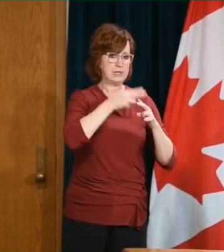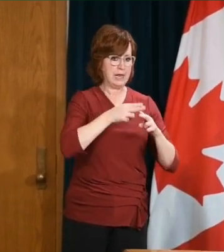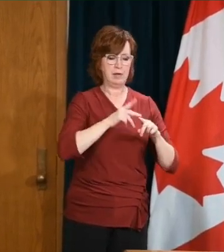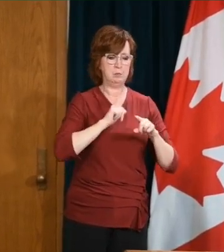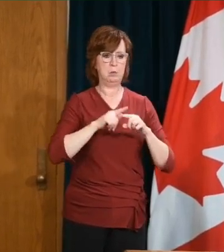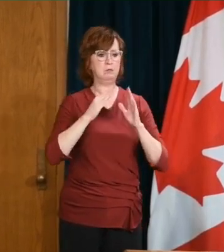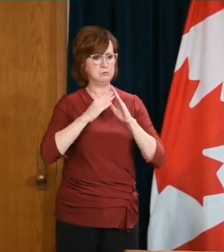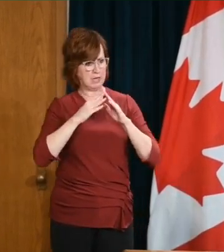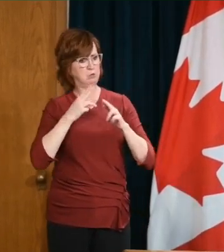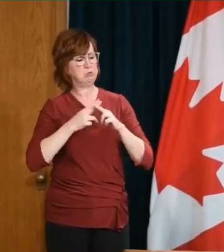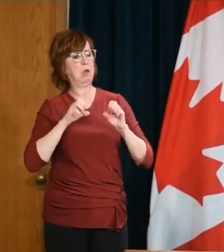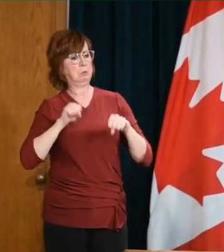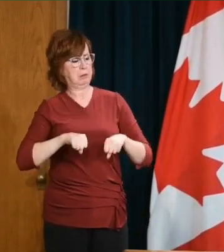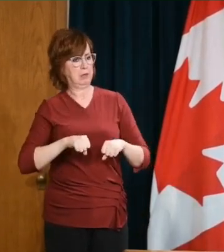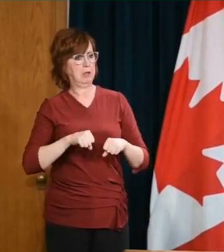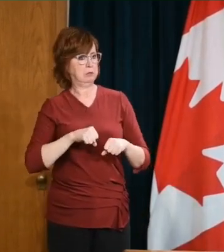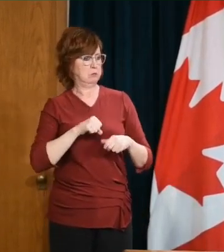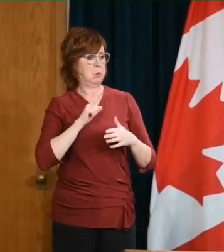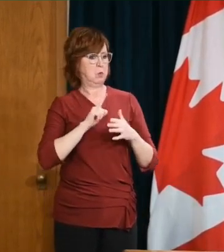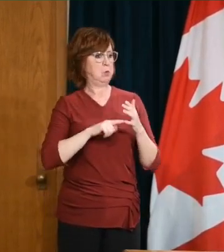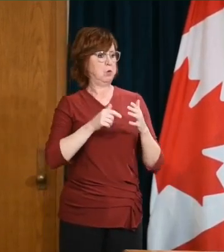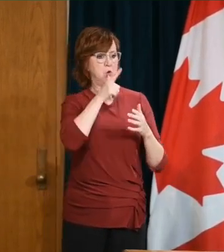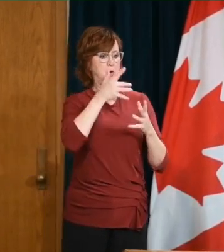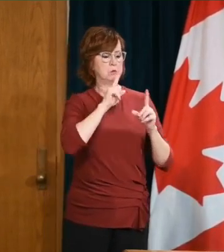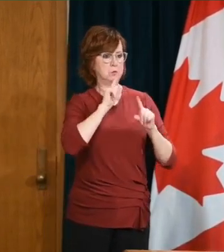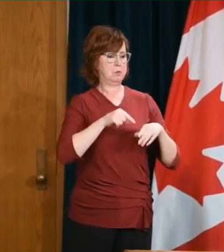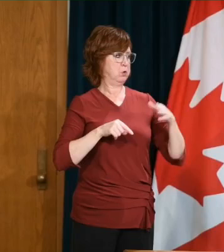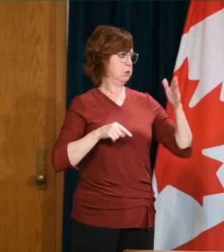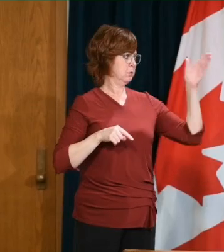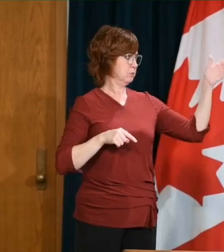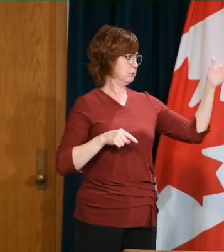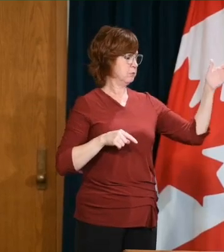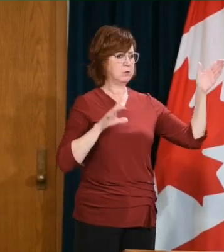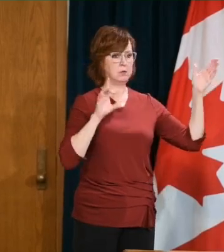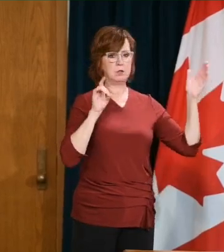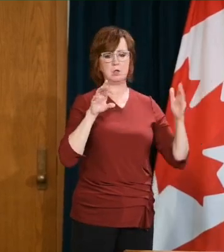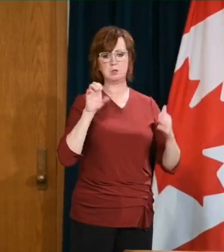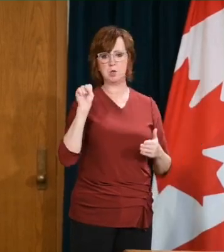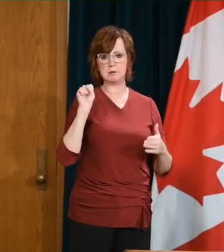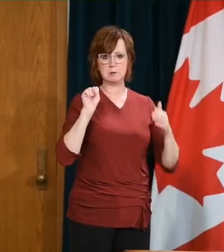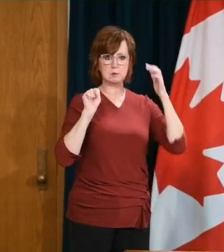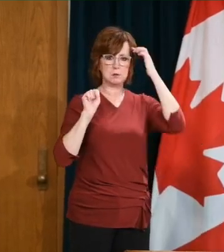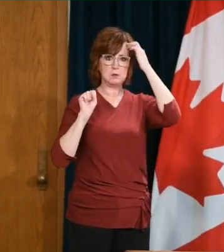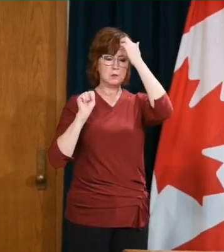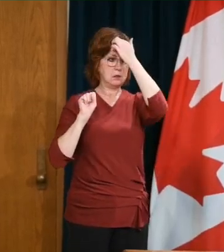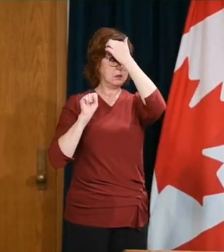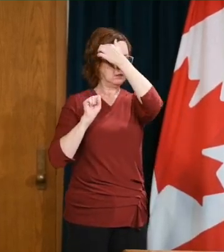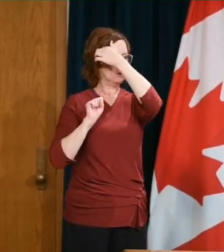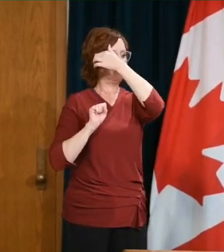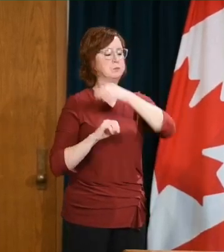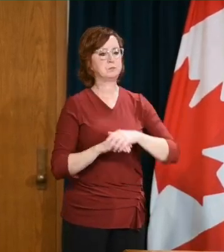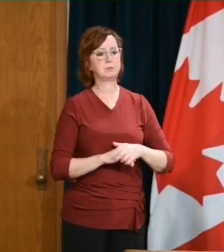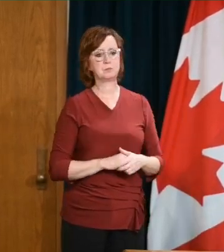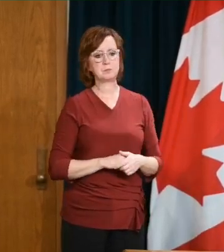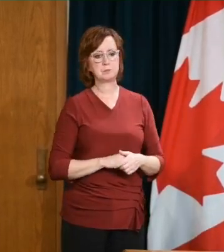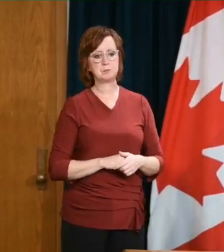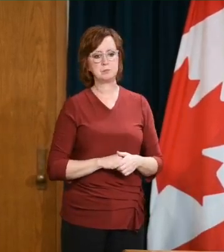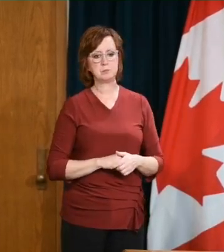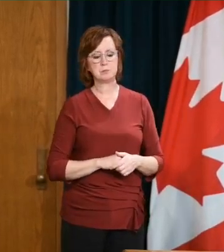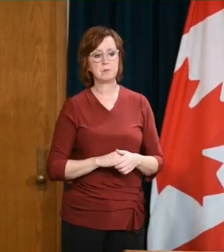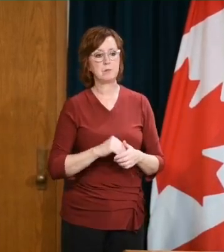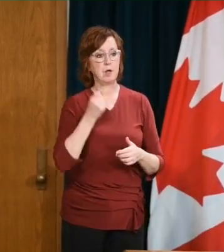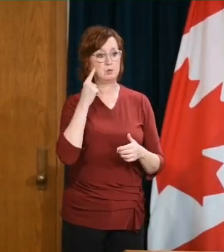Yes, thanks. So as you can see, the deaths now are given by parts of the province. As the numbers